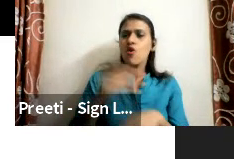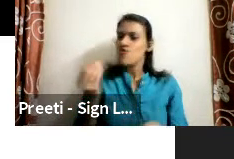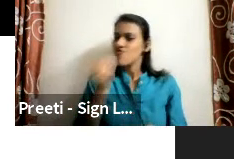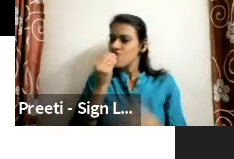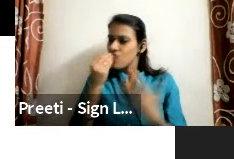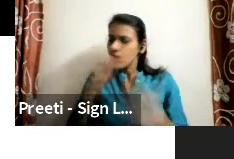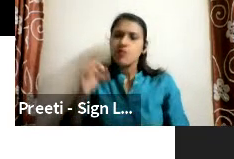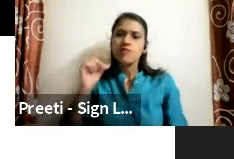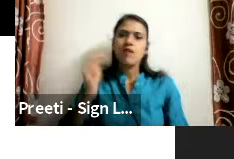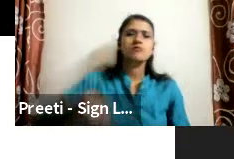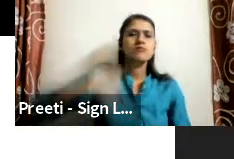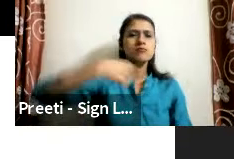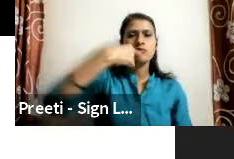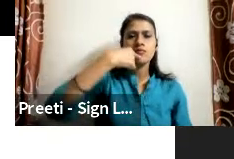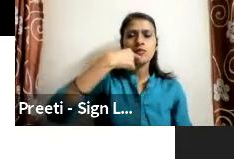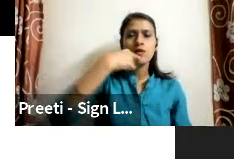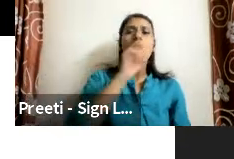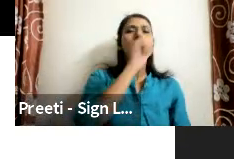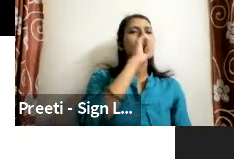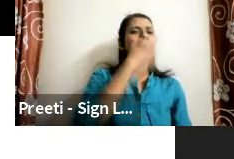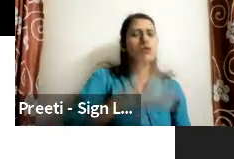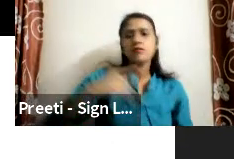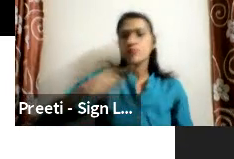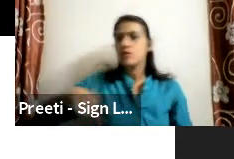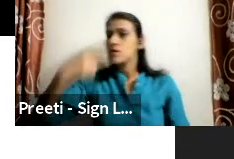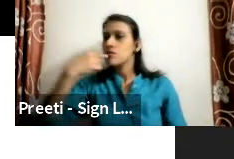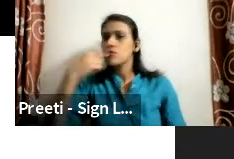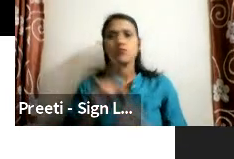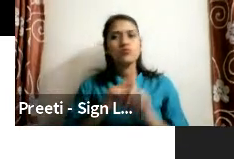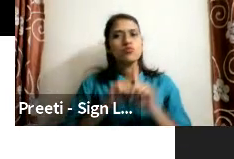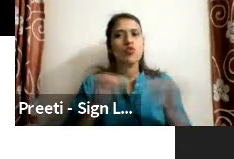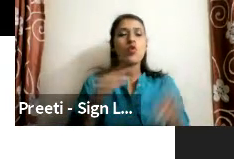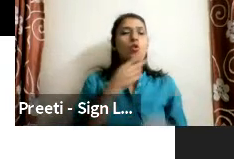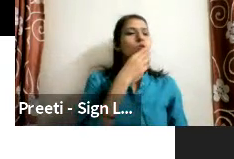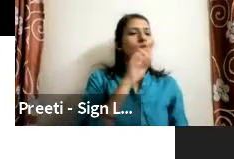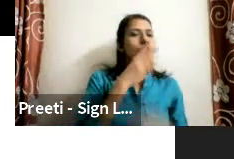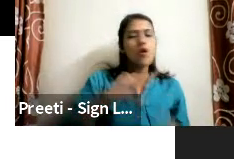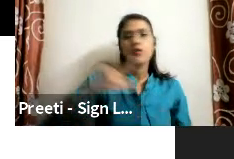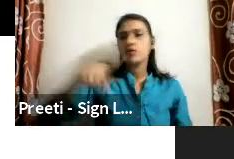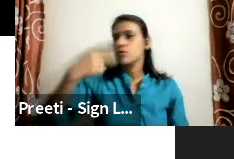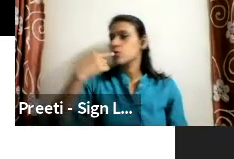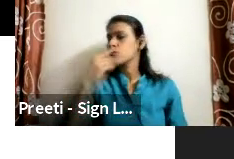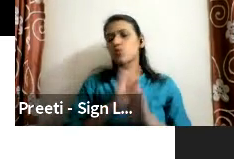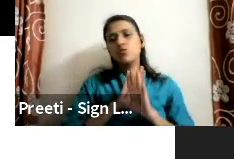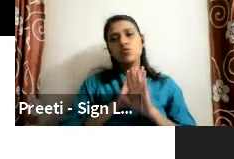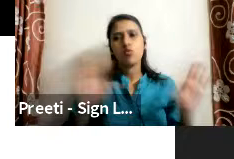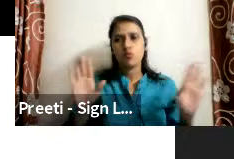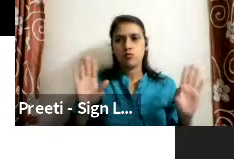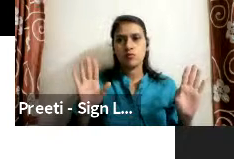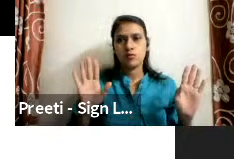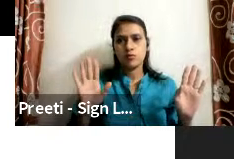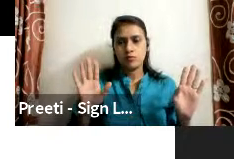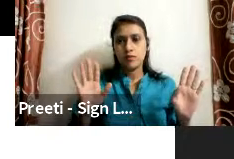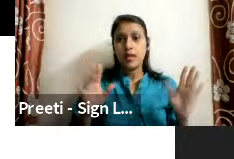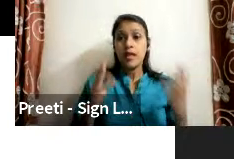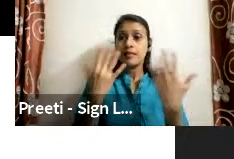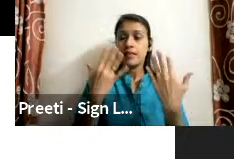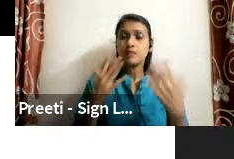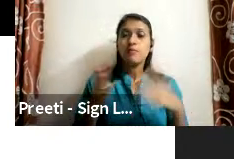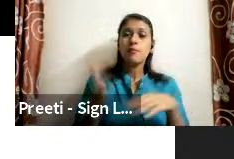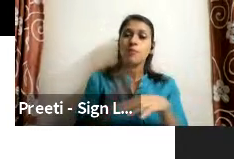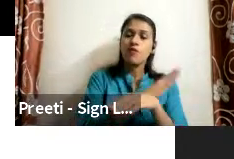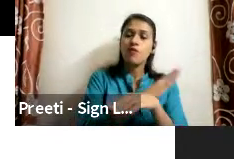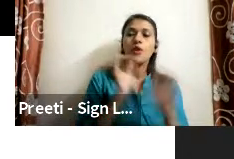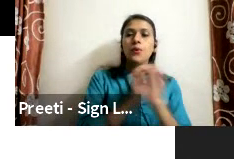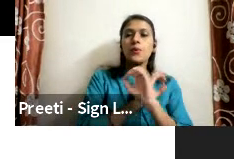have done the gargles or smoking. It would lead to change in the temperatures. And